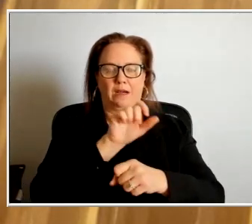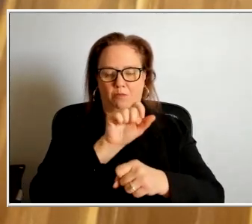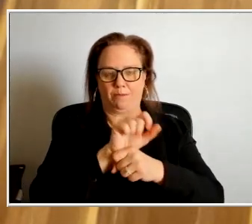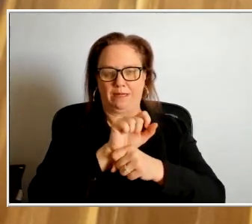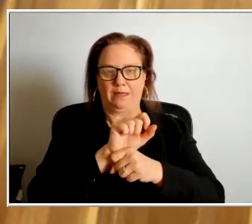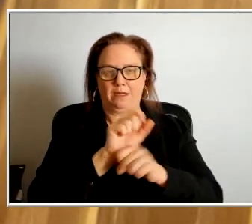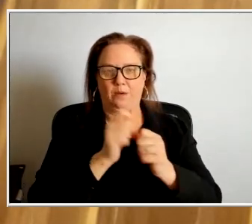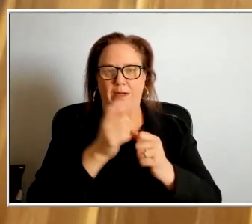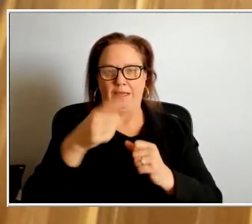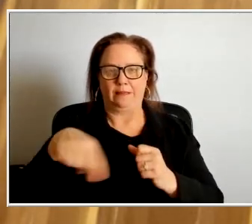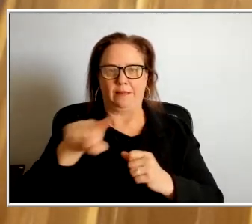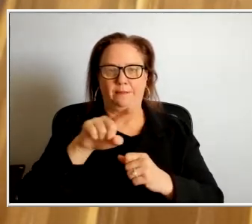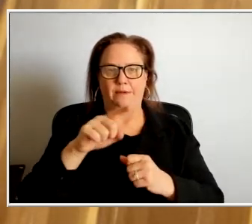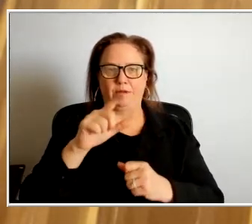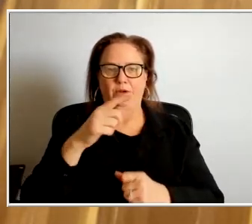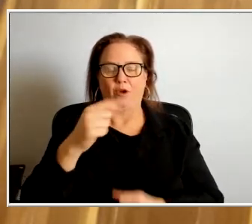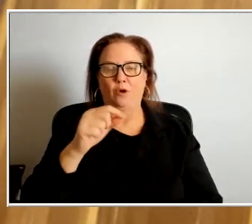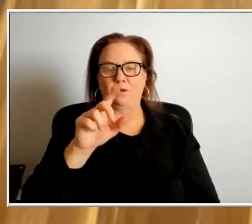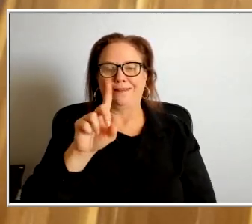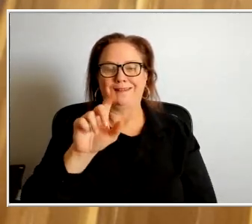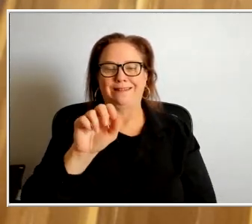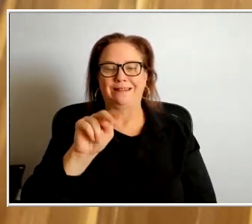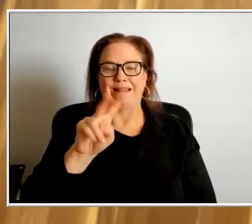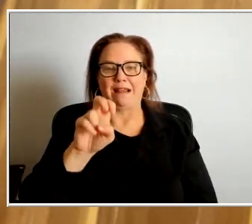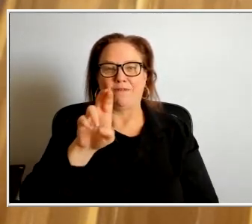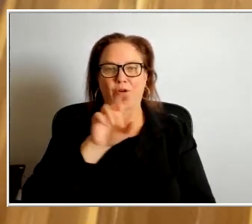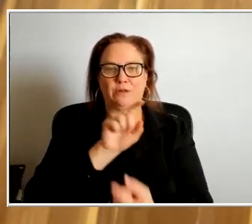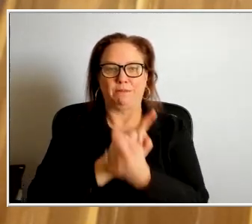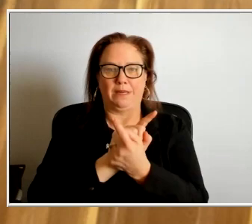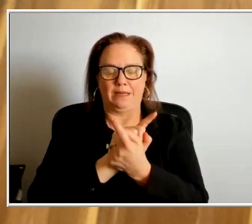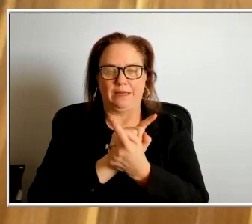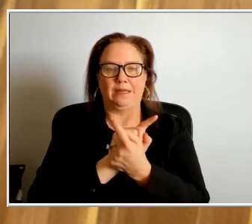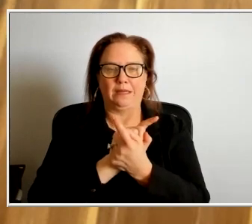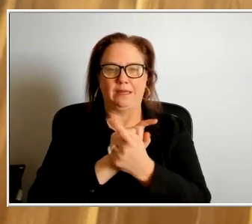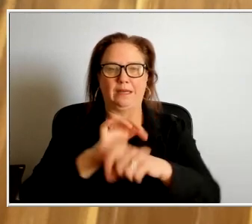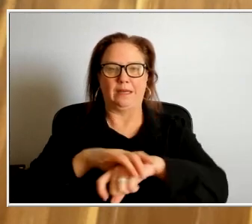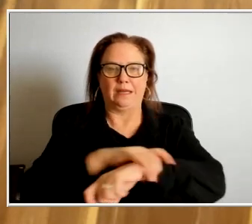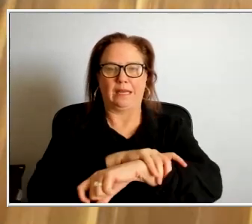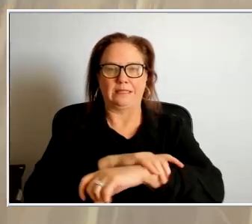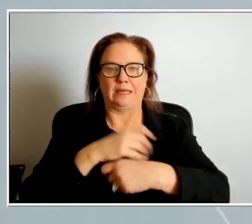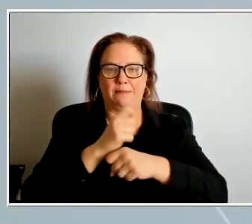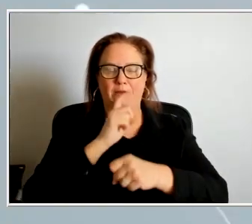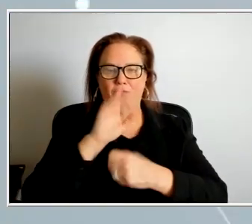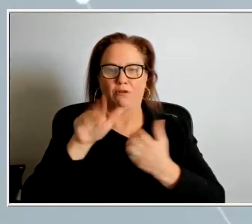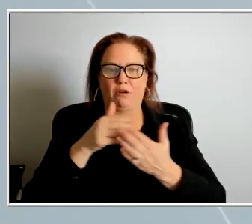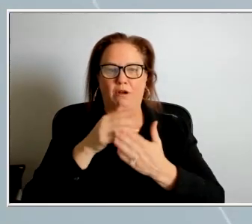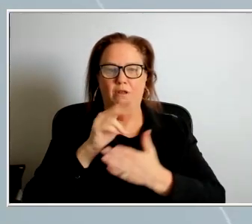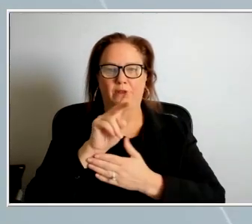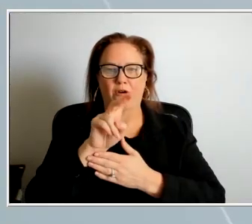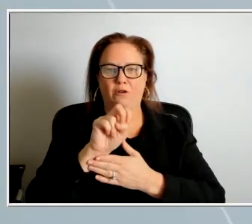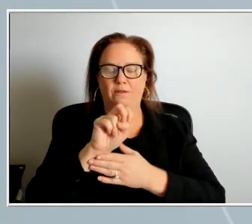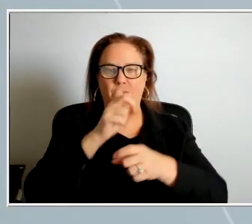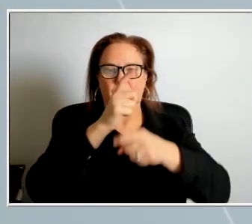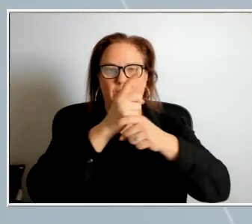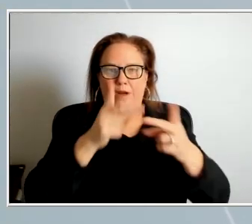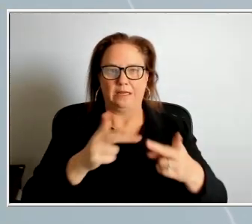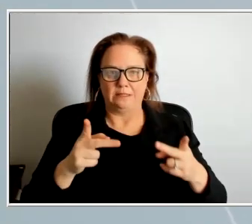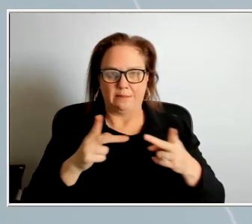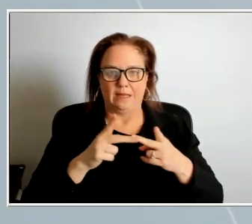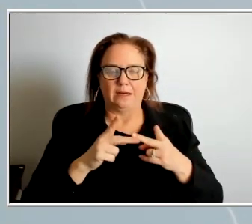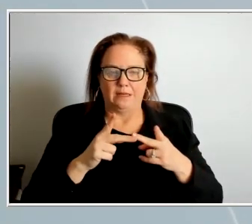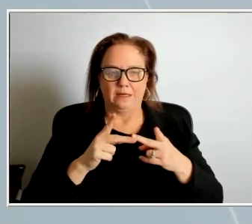set with them to go out to Denver and meet and start casting and making sure all the nerves were in the right spot